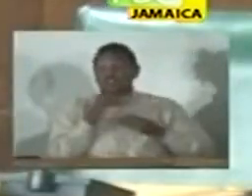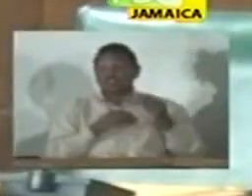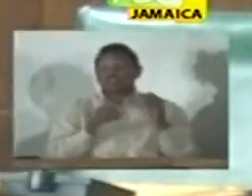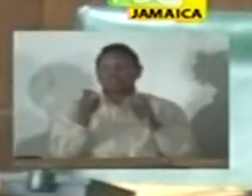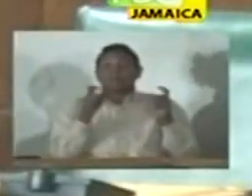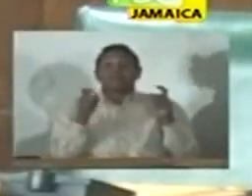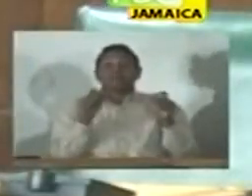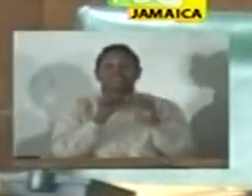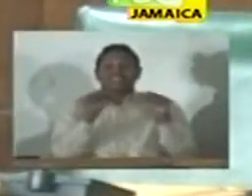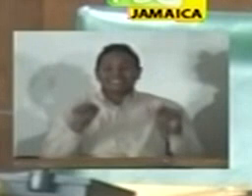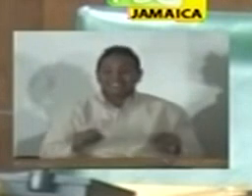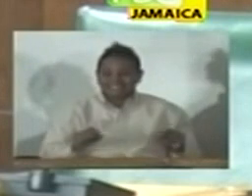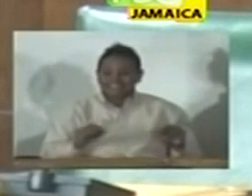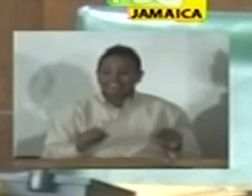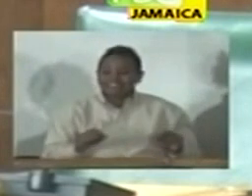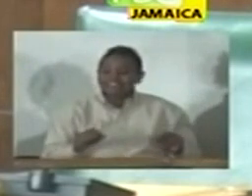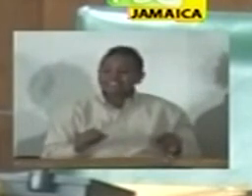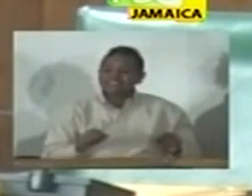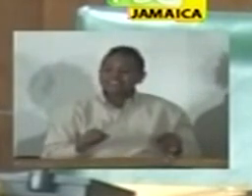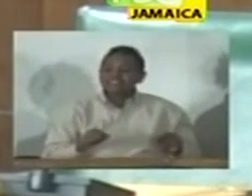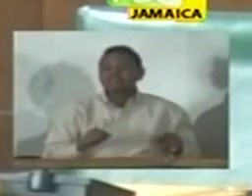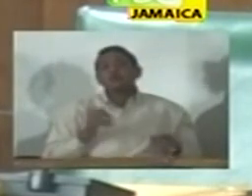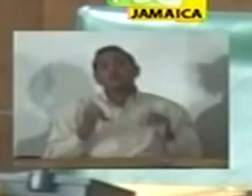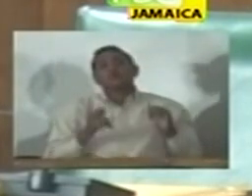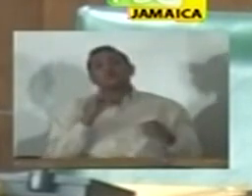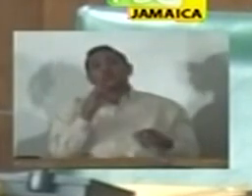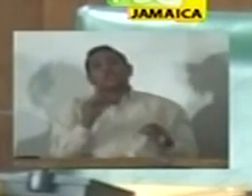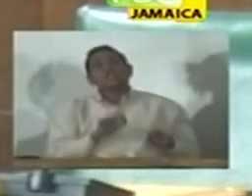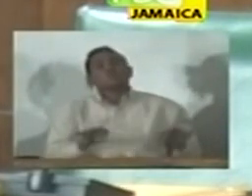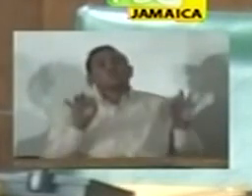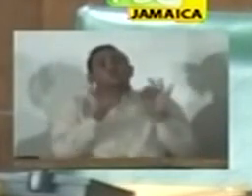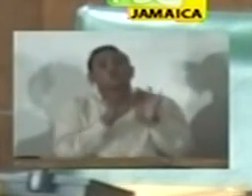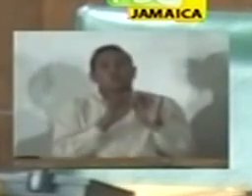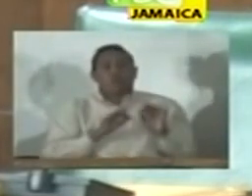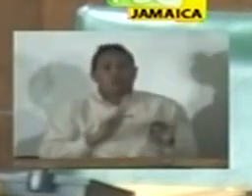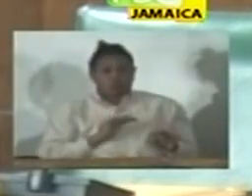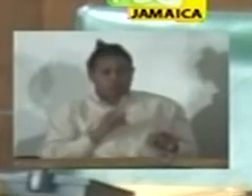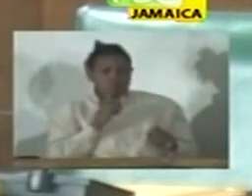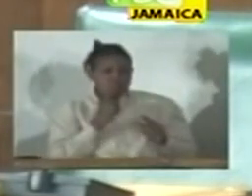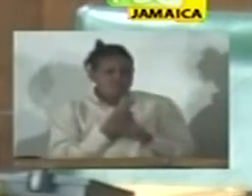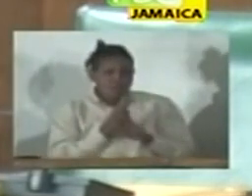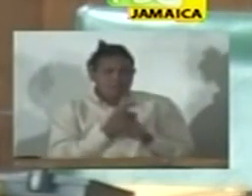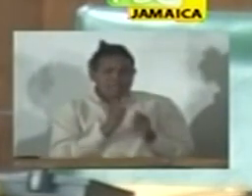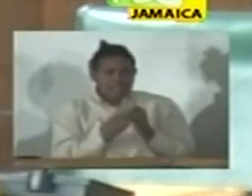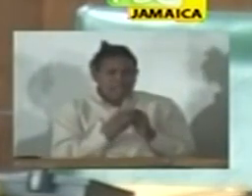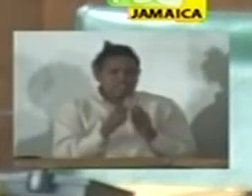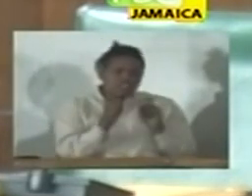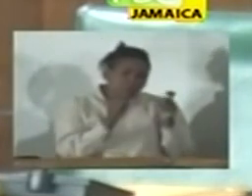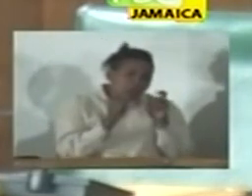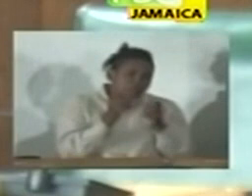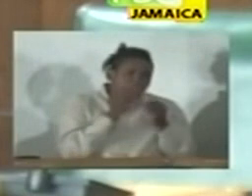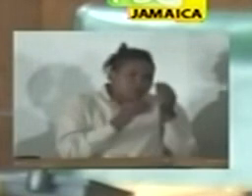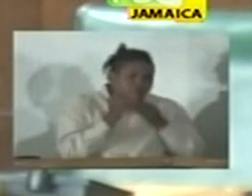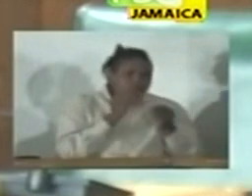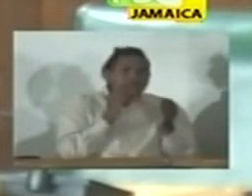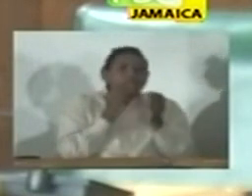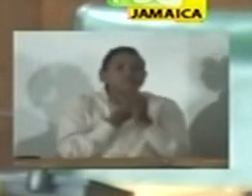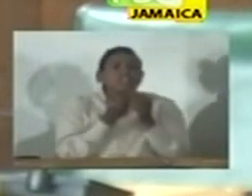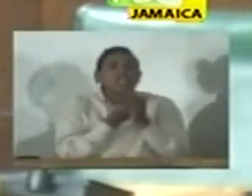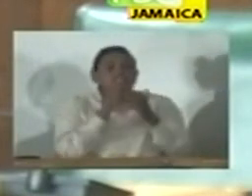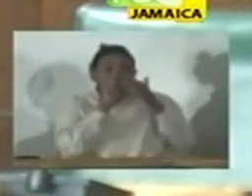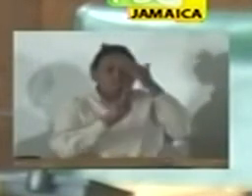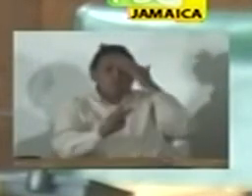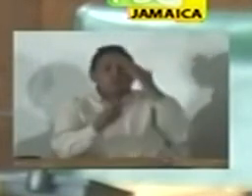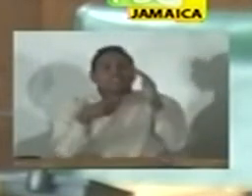system, which is crucial and critical in proper cash management, financial forecasting, and